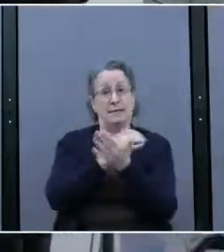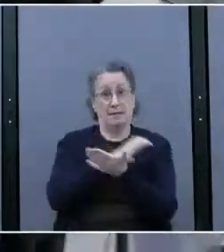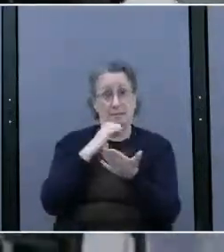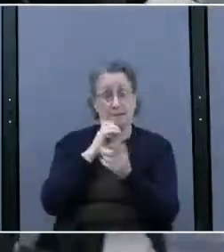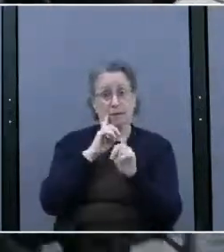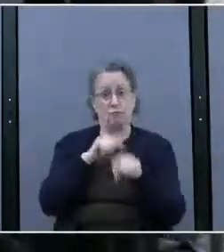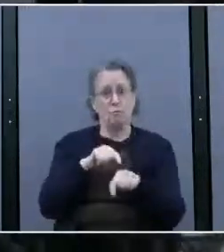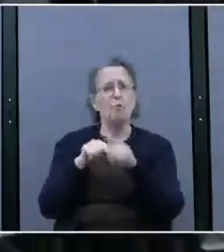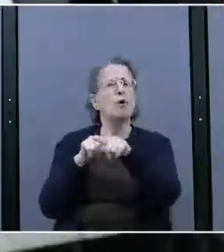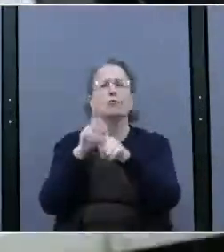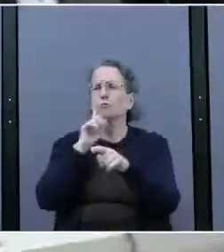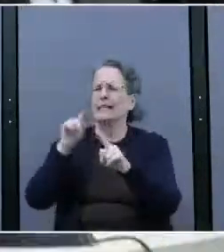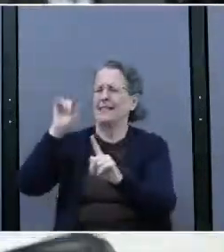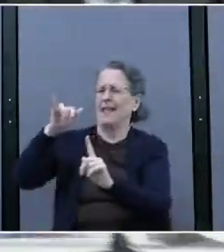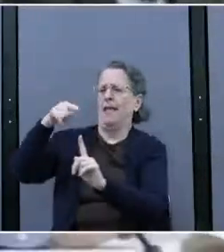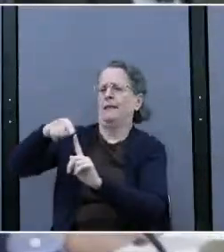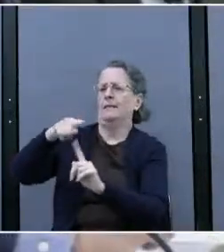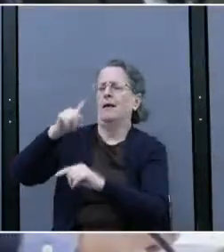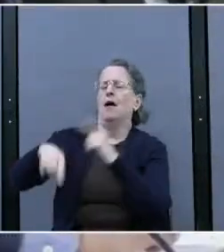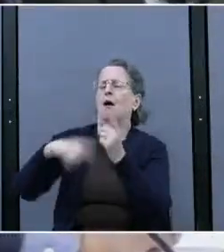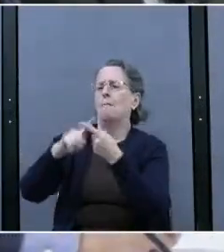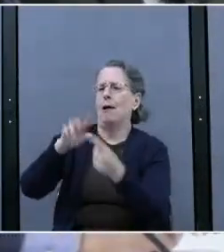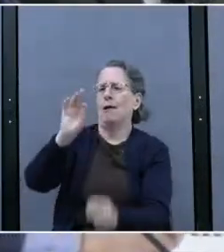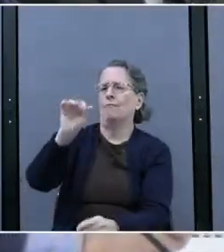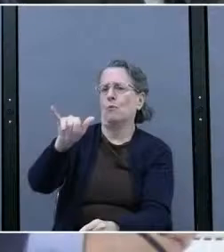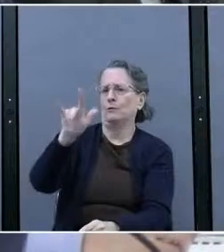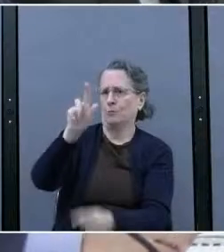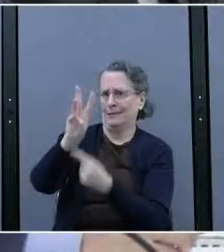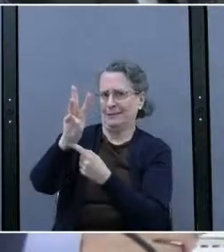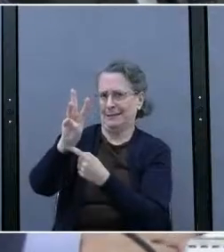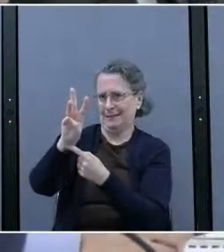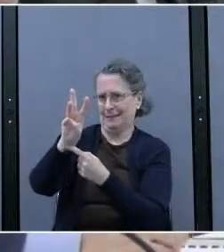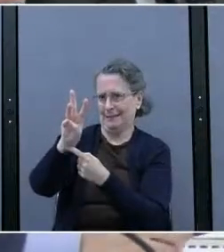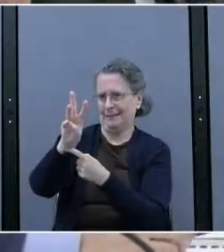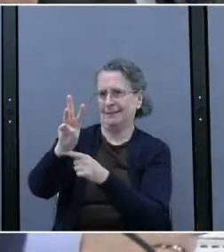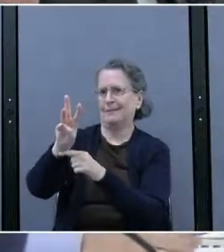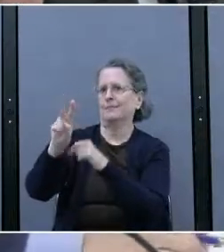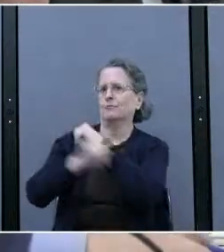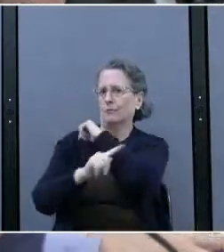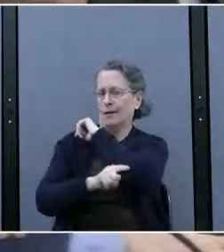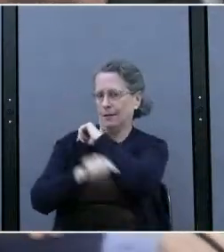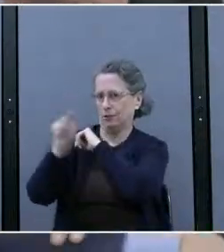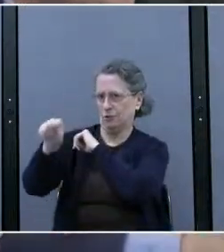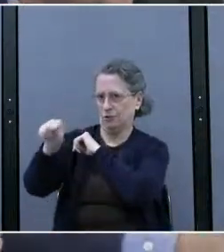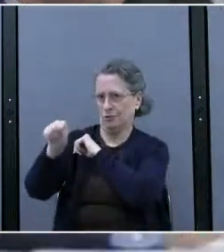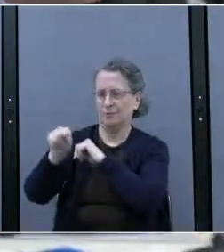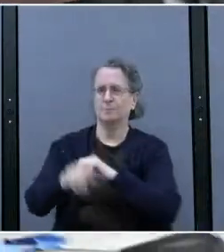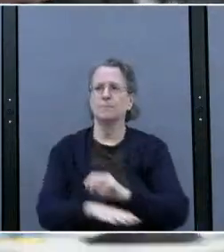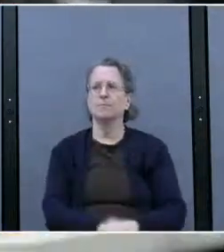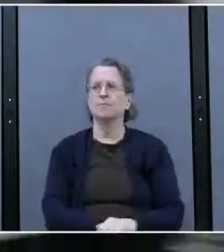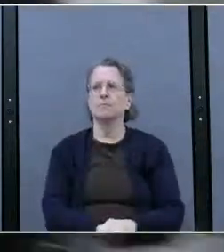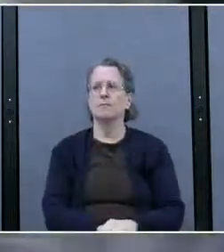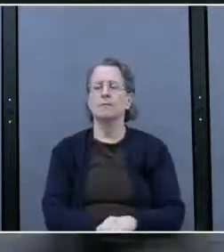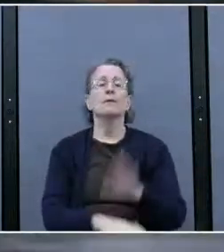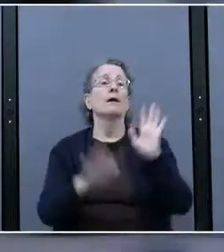in FY26, I believe. Yes, that's right. My question is